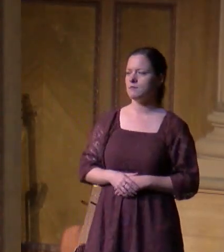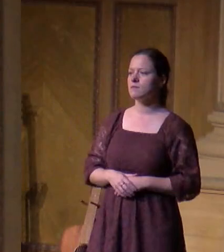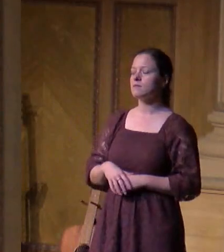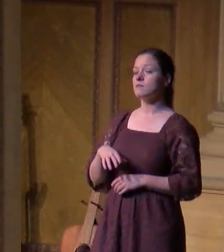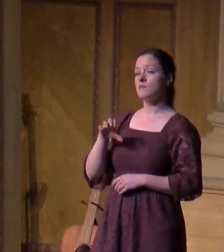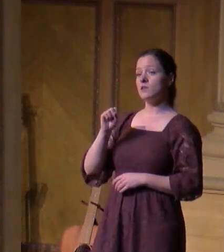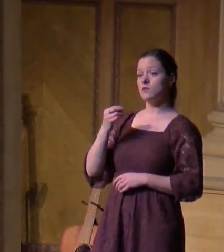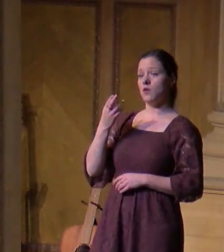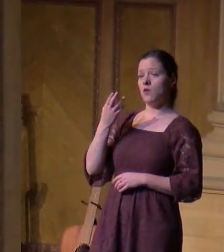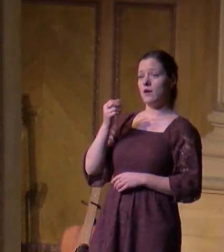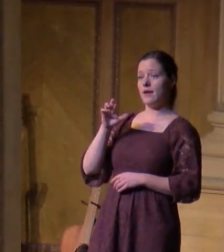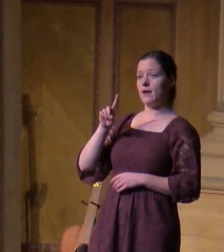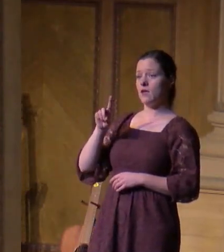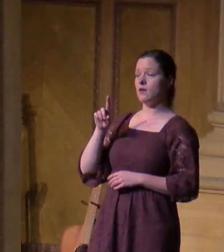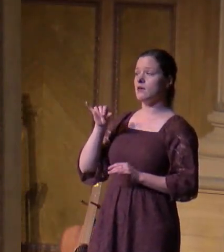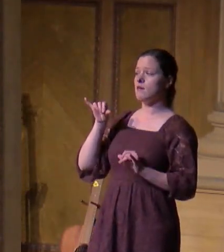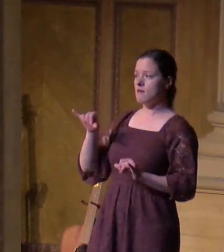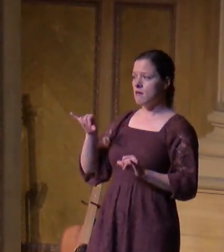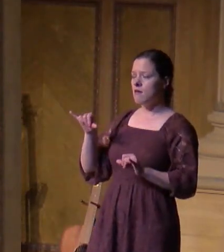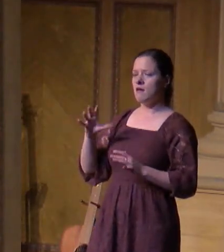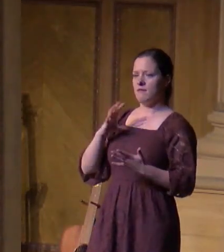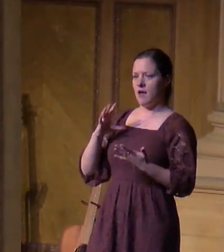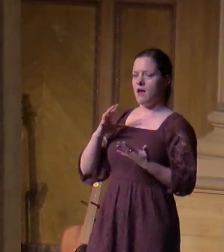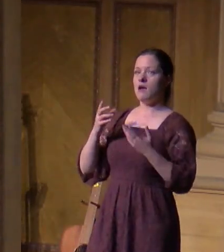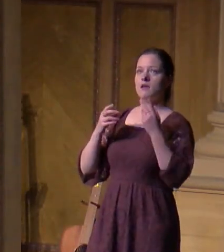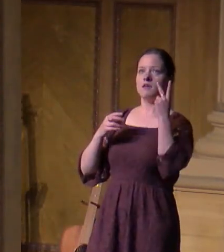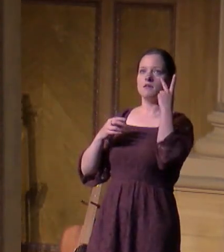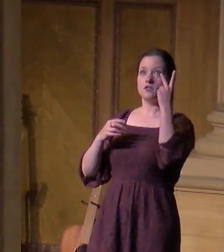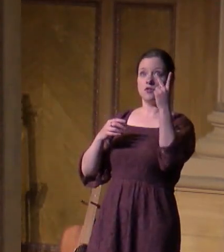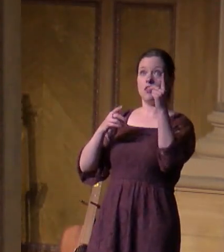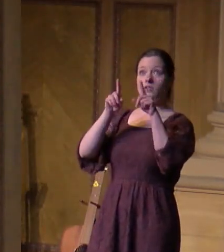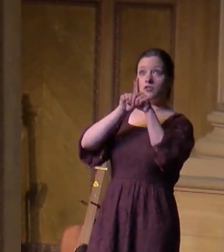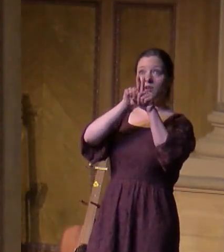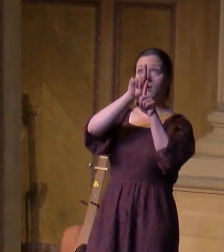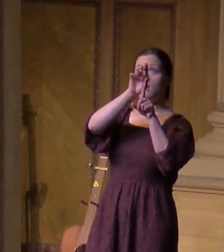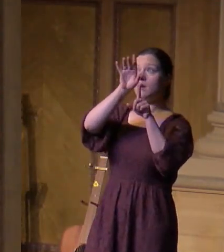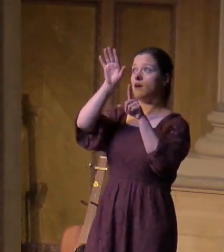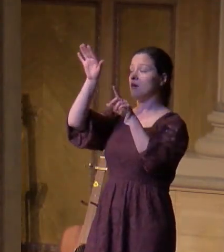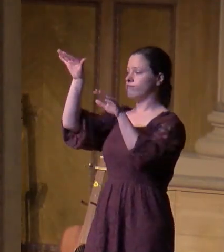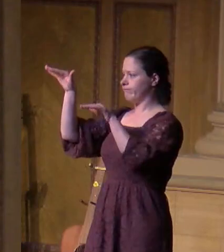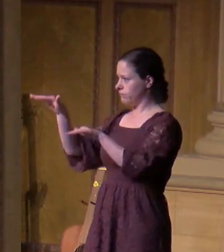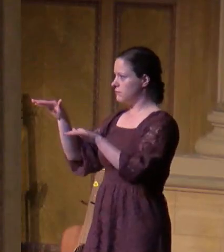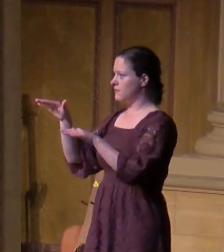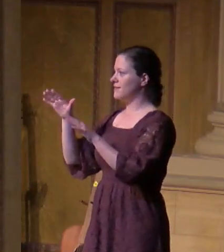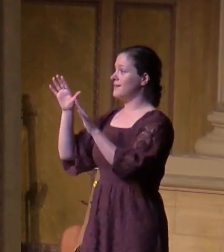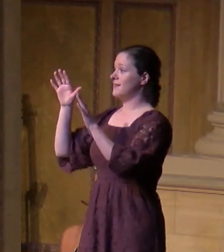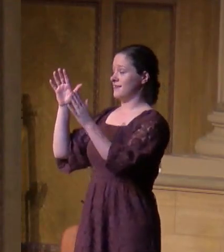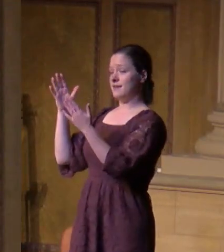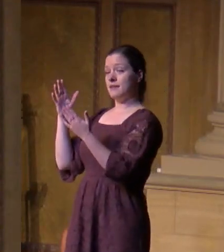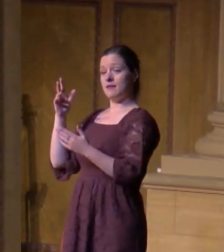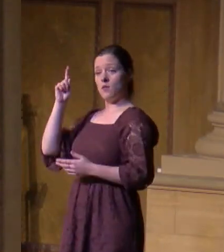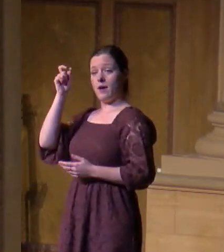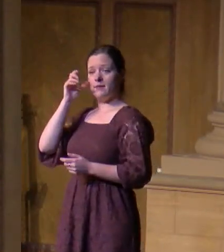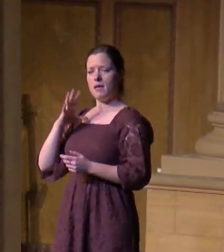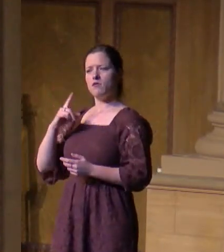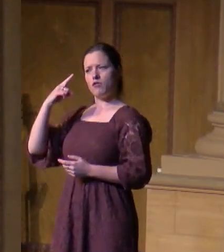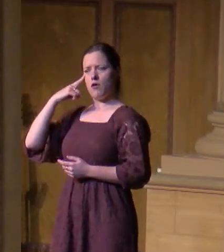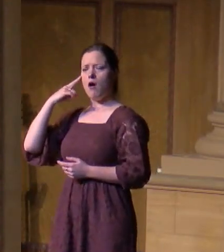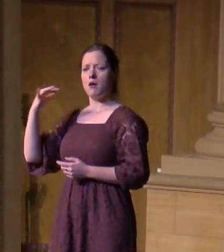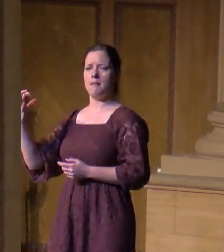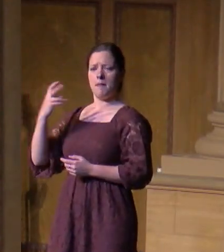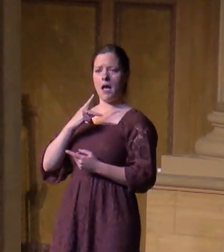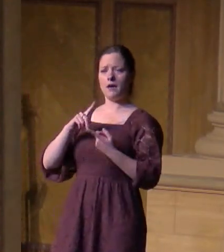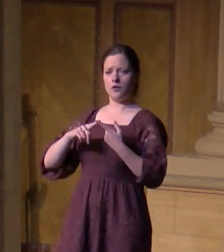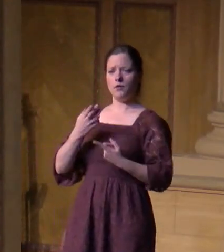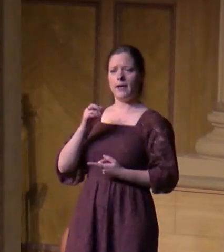and it seemed believable to the magi so they follow the star to the place where Jesus is and they expect to come back and tell Herod where Jesus is